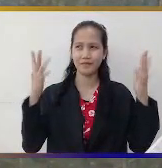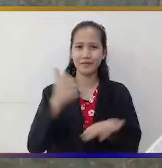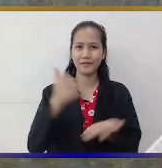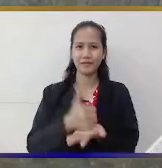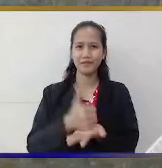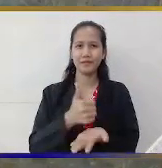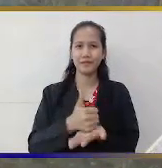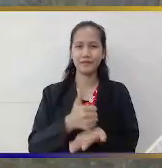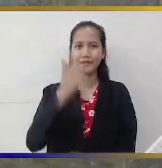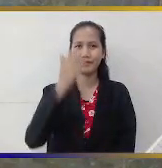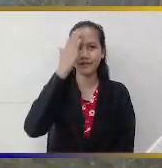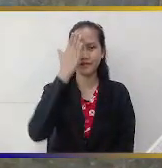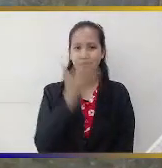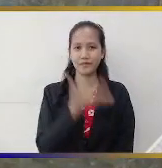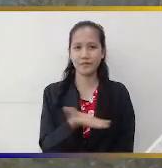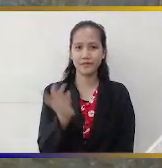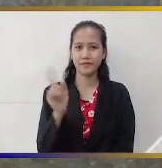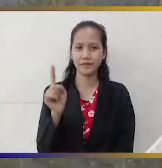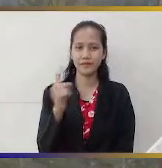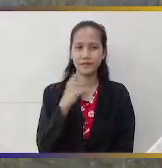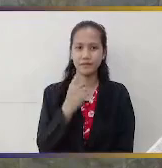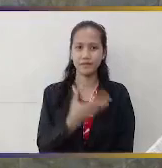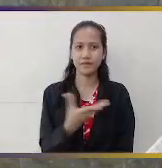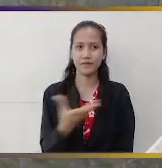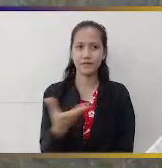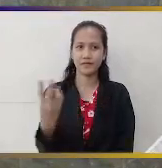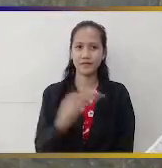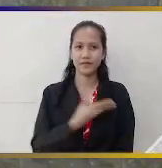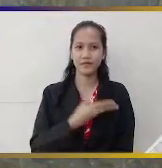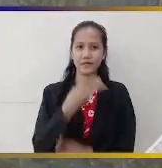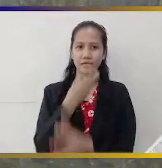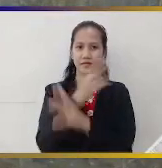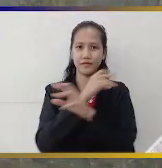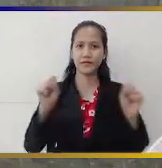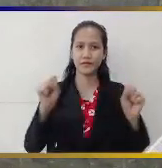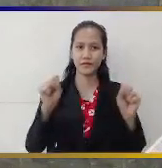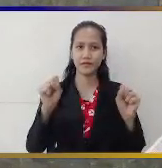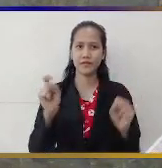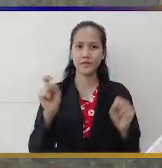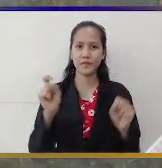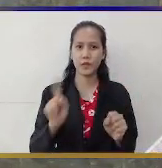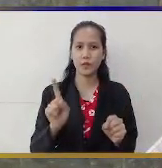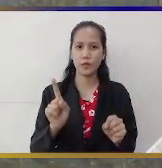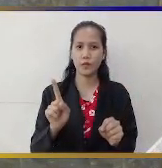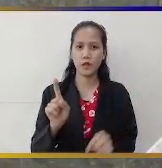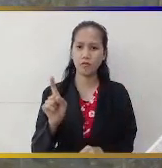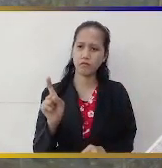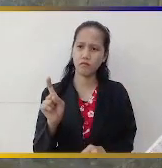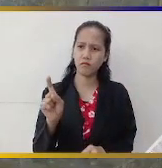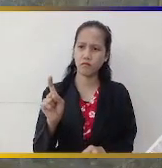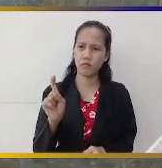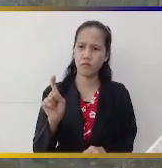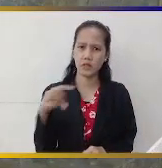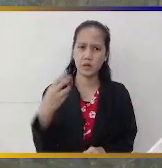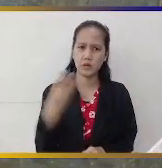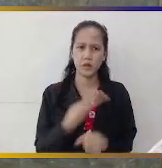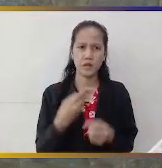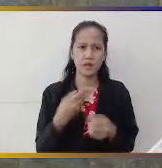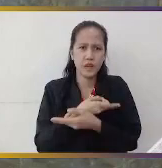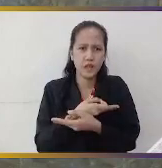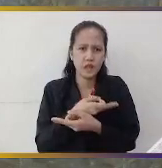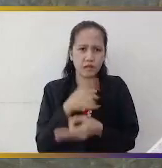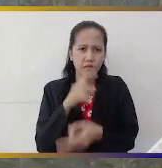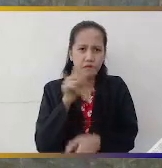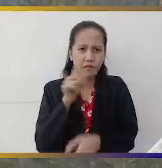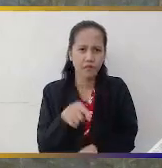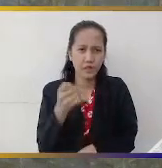Amen. Alam niyo po, yung sinabi niya, ligtas na tayo, anong dapat ikakatakot natin? Ilan sa atin may pera pa sa